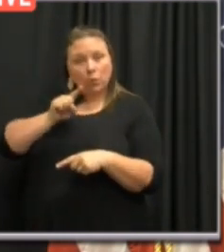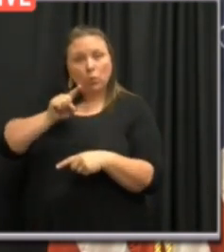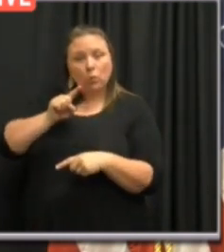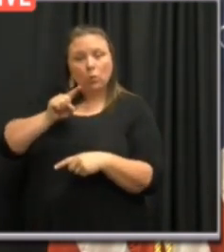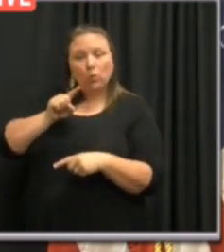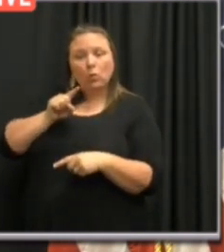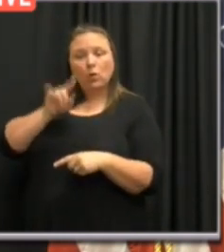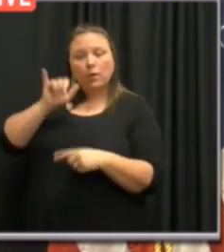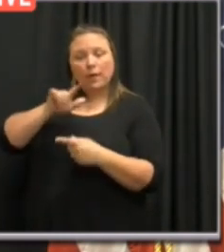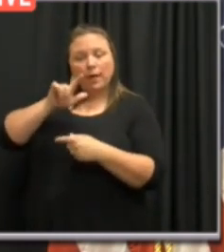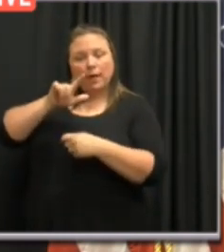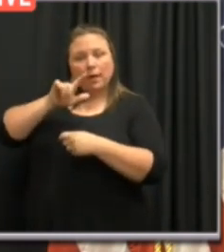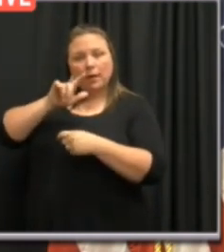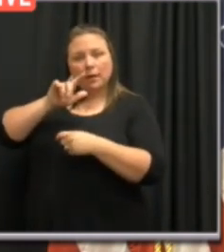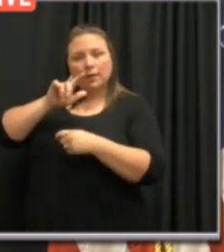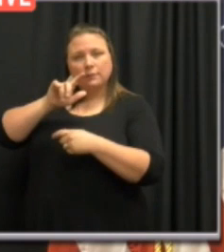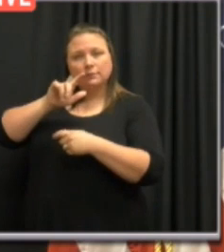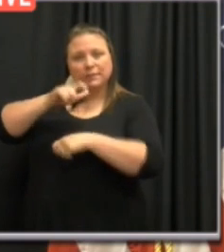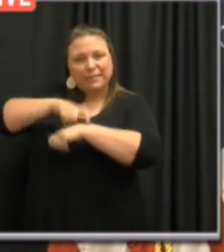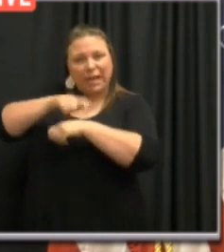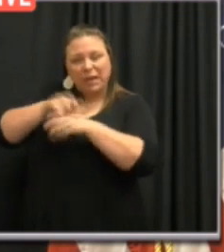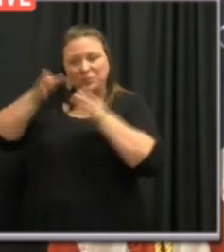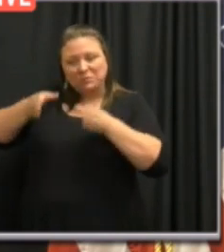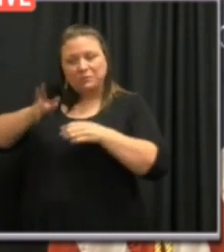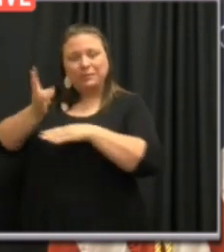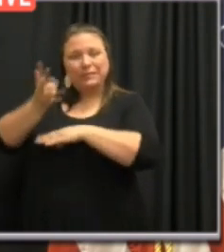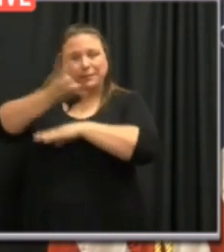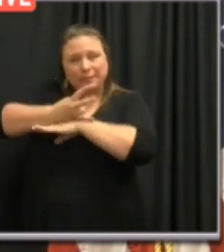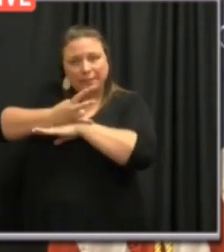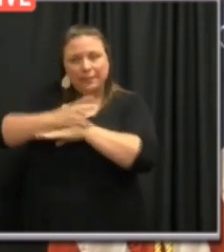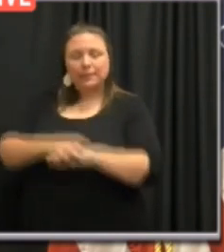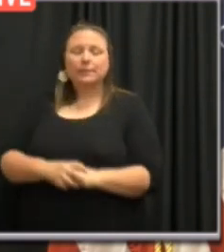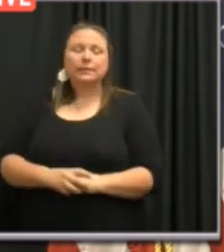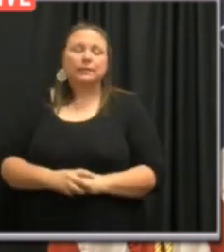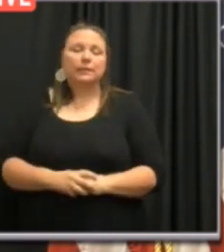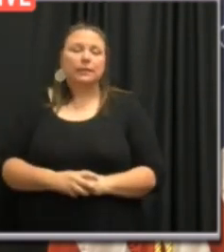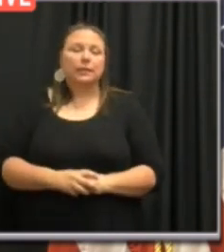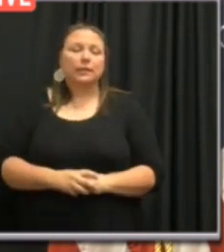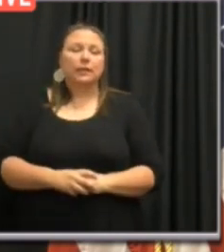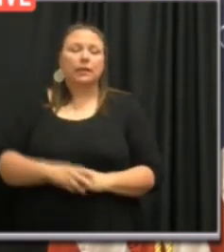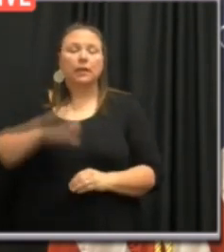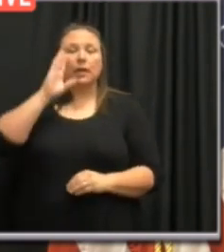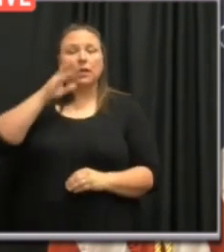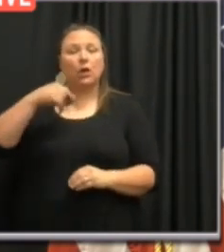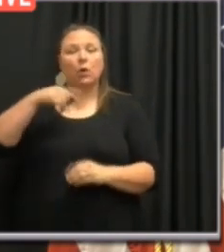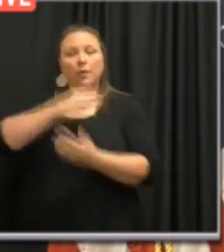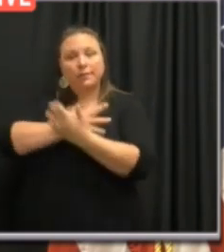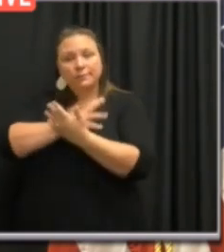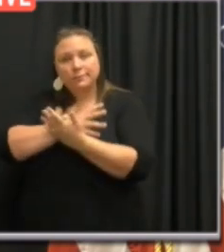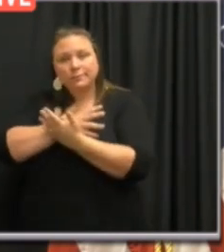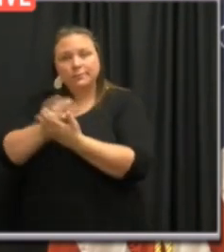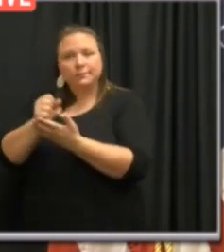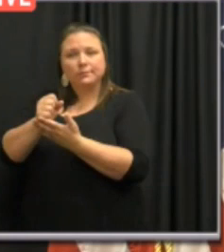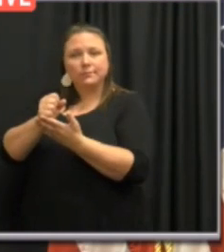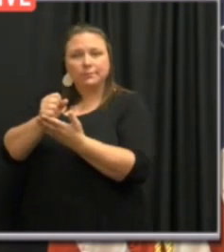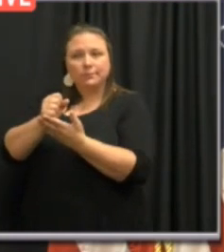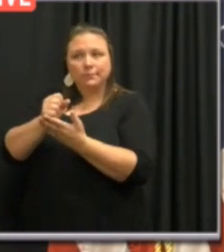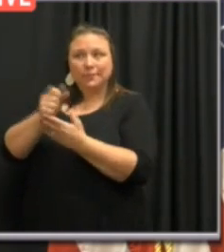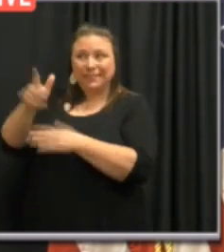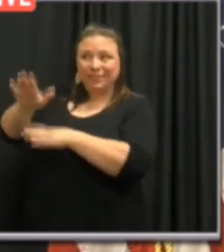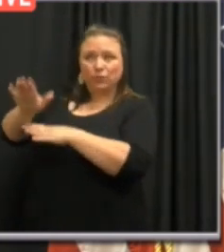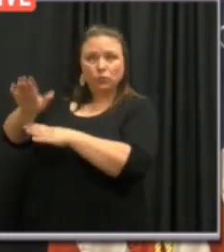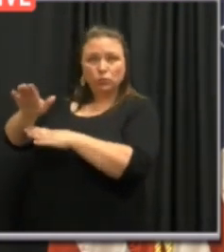the period of 7 days. And because even though the expiration of that is later